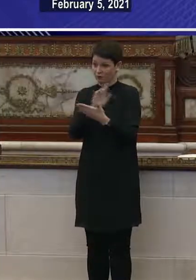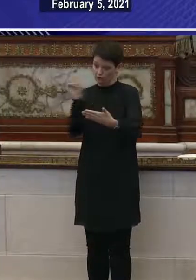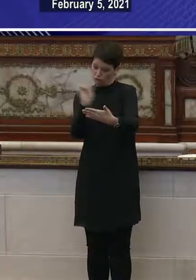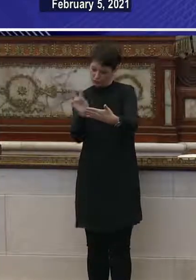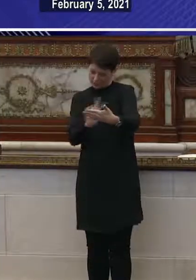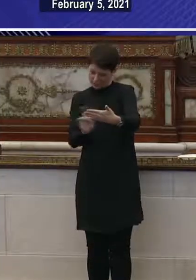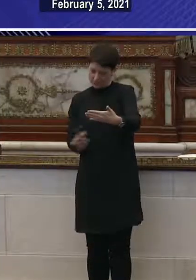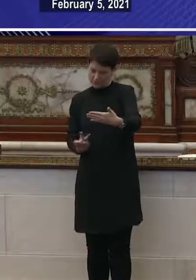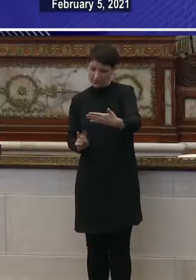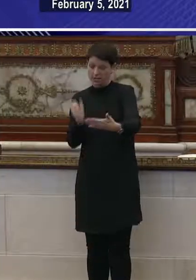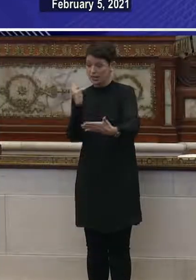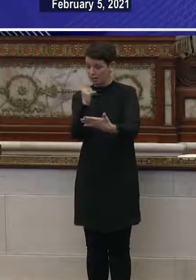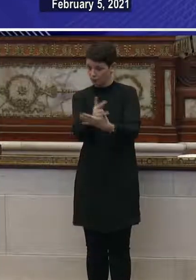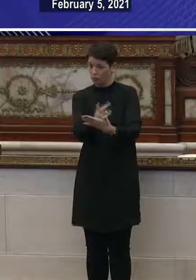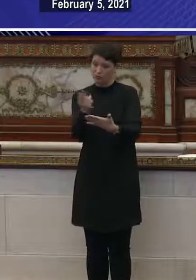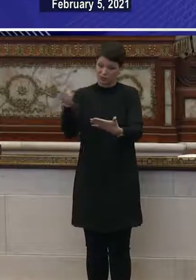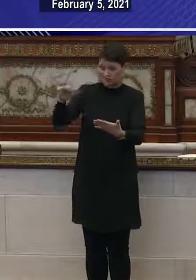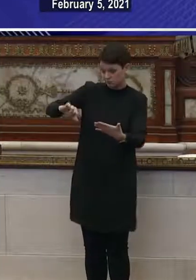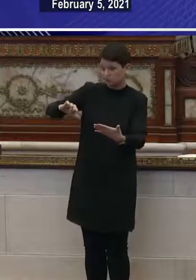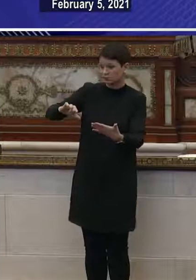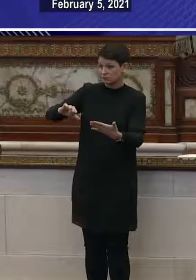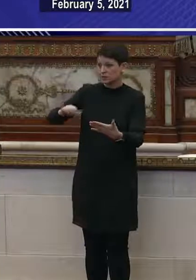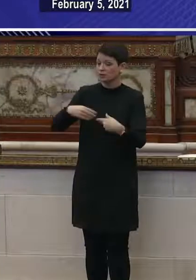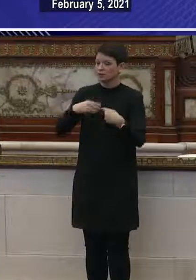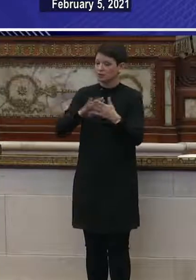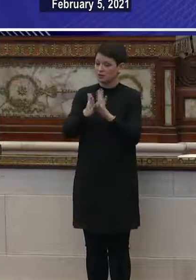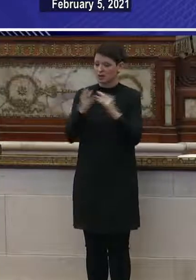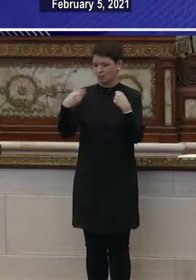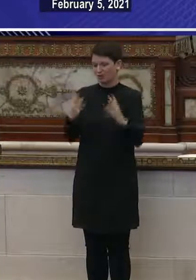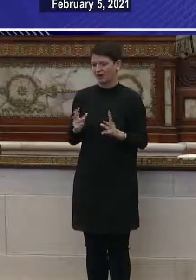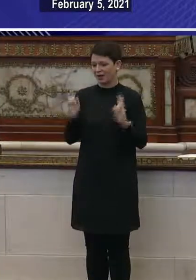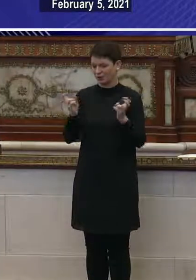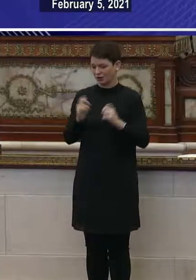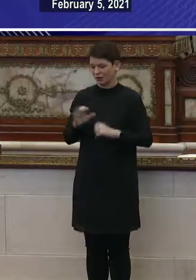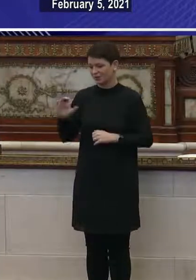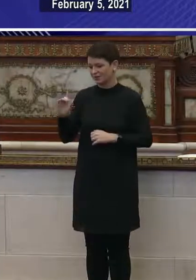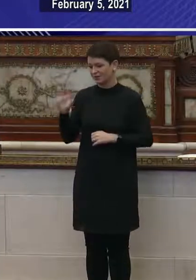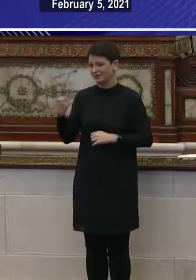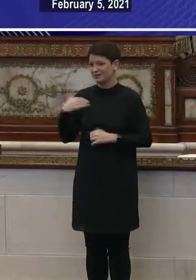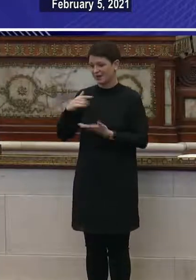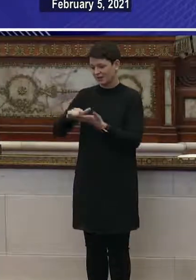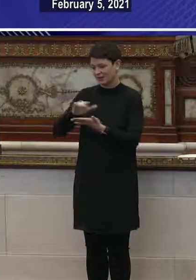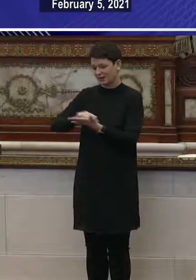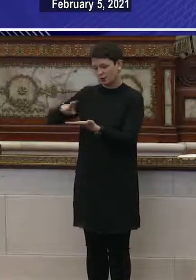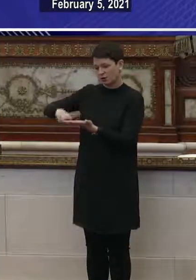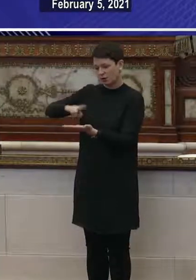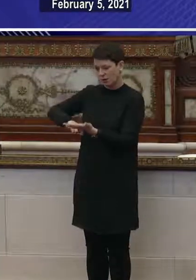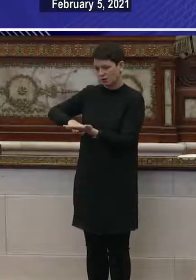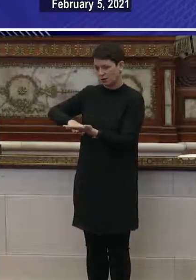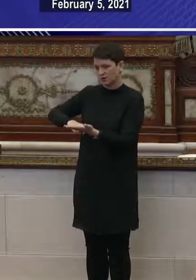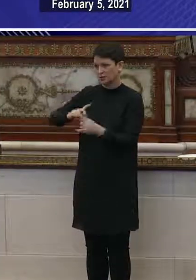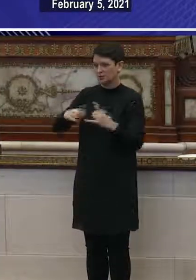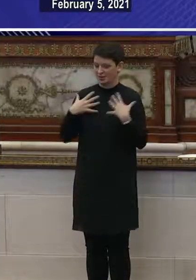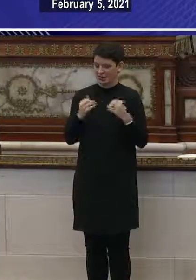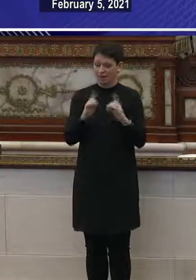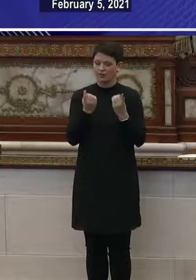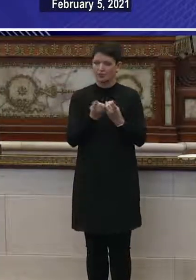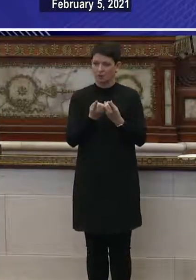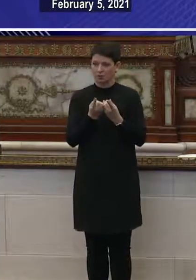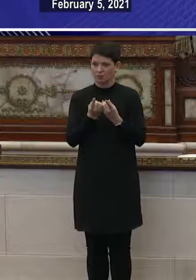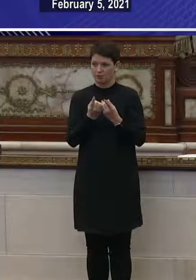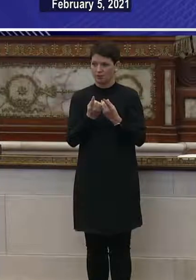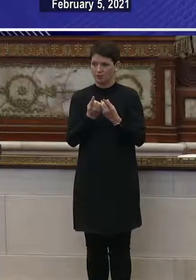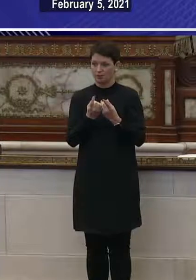upon that approves them to be providers. The CDC has the legal contract, but it's the health department that is the channel of